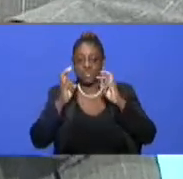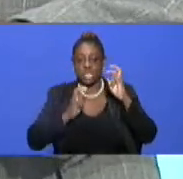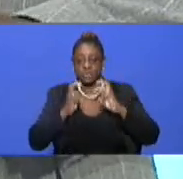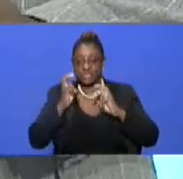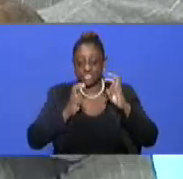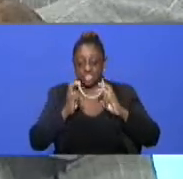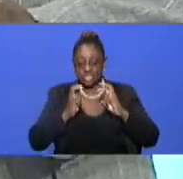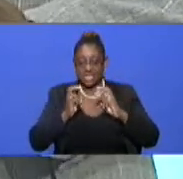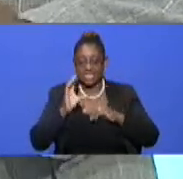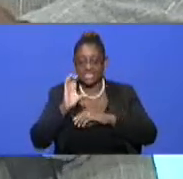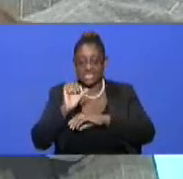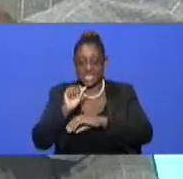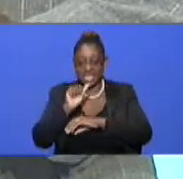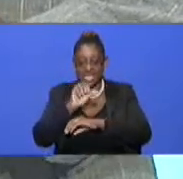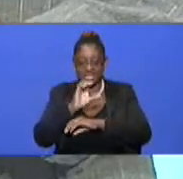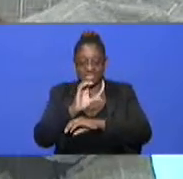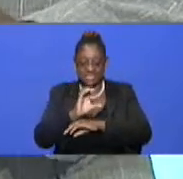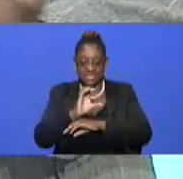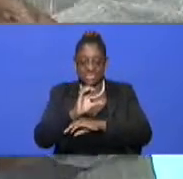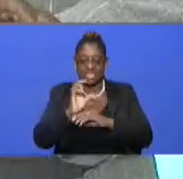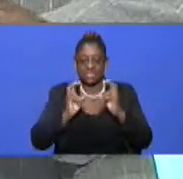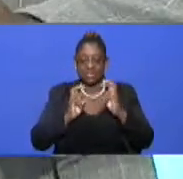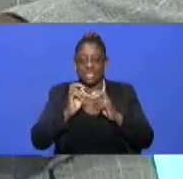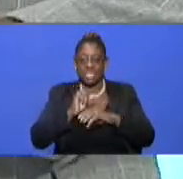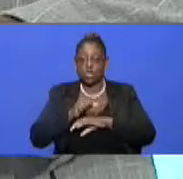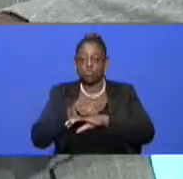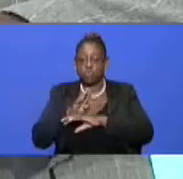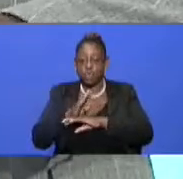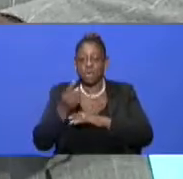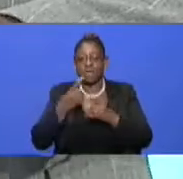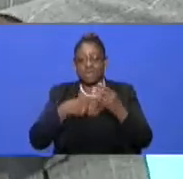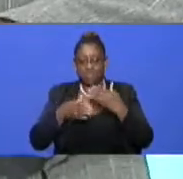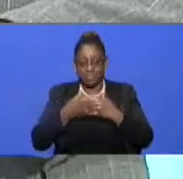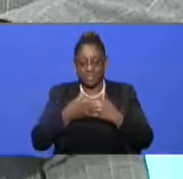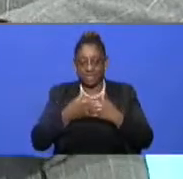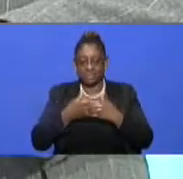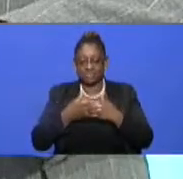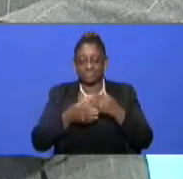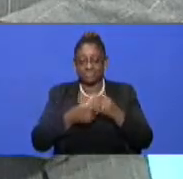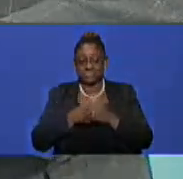competition at the CHC Bodybuilding Championships in Aruba. That's ahead in sports.